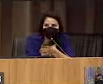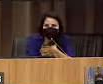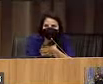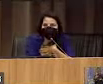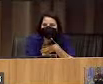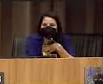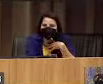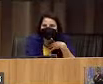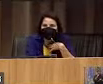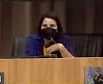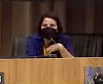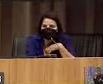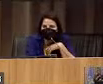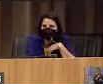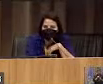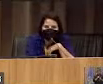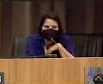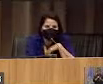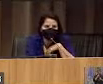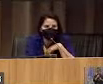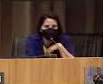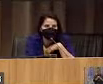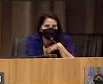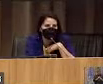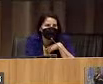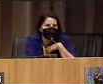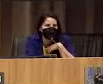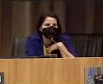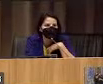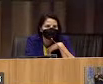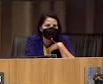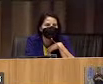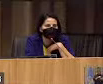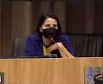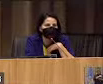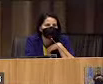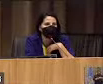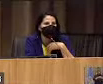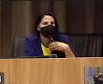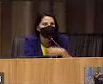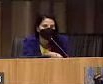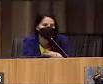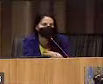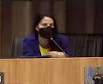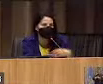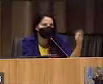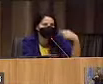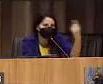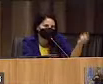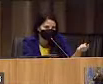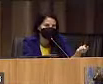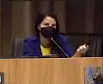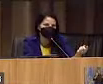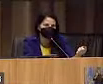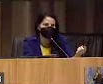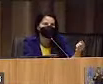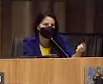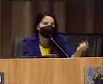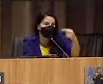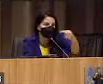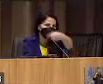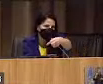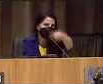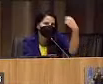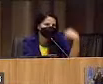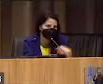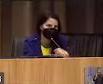validation, person to person, we could do it. And we know that if we are going to review the files, so there